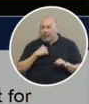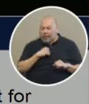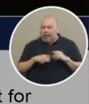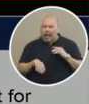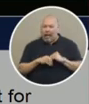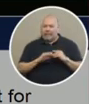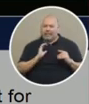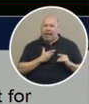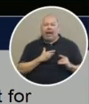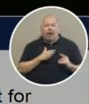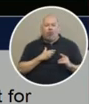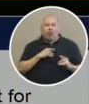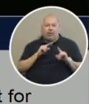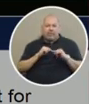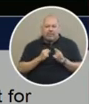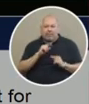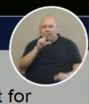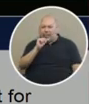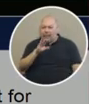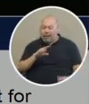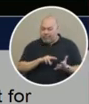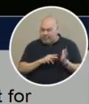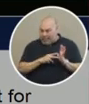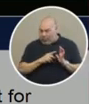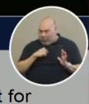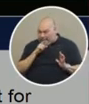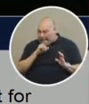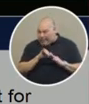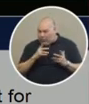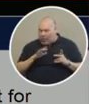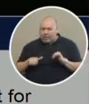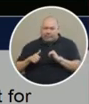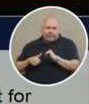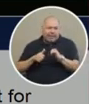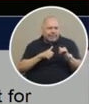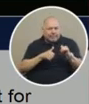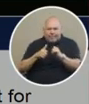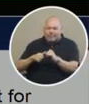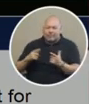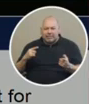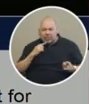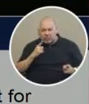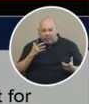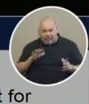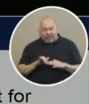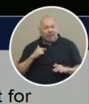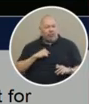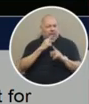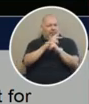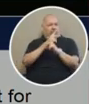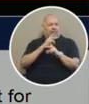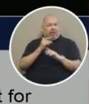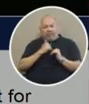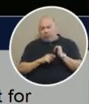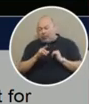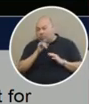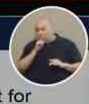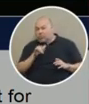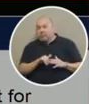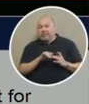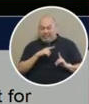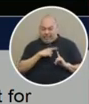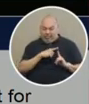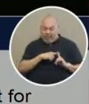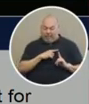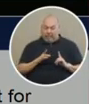enhancing our epidemiological team. We need that because we're already chasing all the cases I was telling you about. If we figure that everyone who's